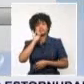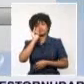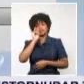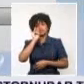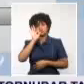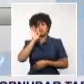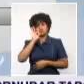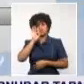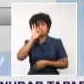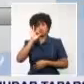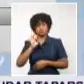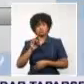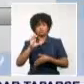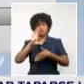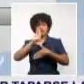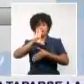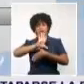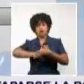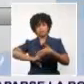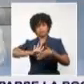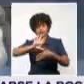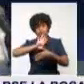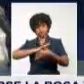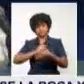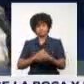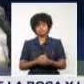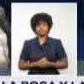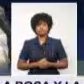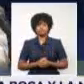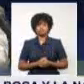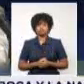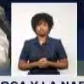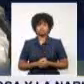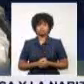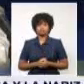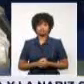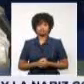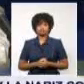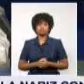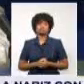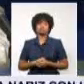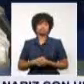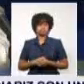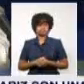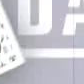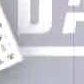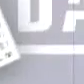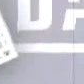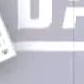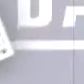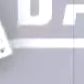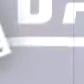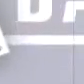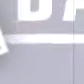5.78%. And this is all the information we had to share today.